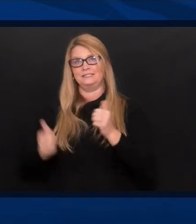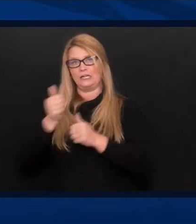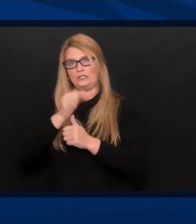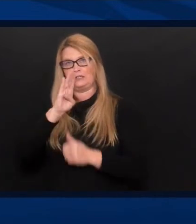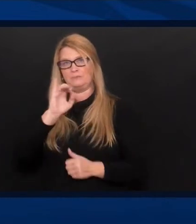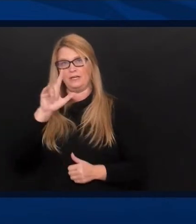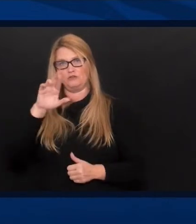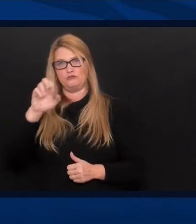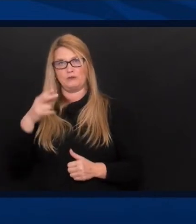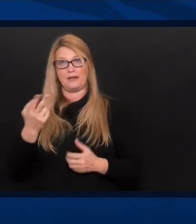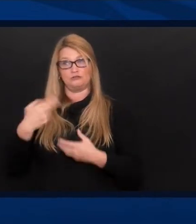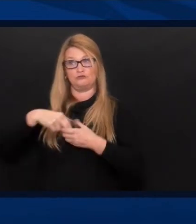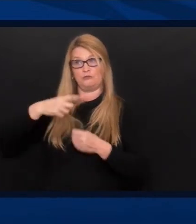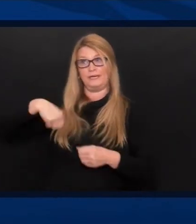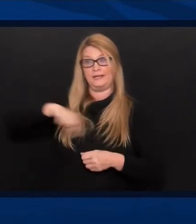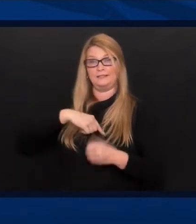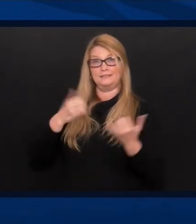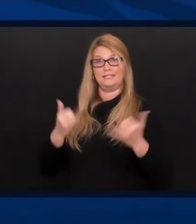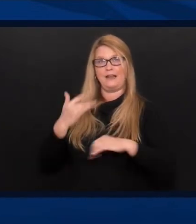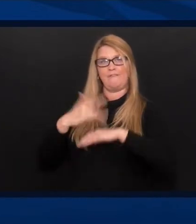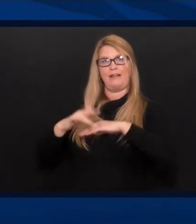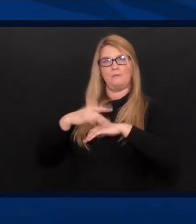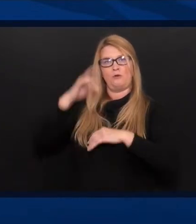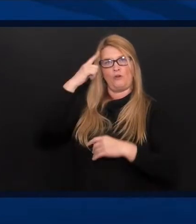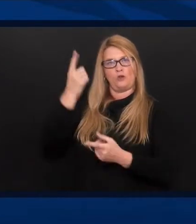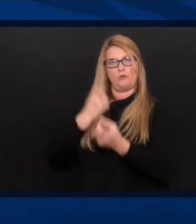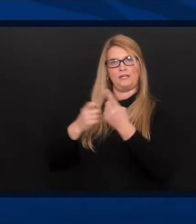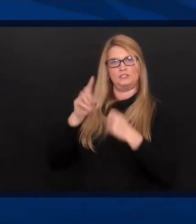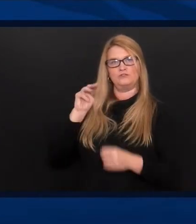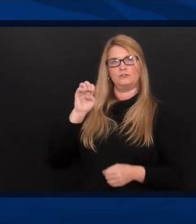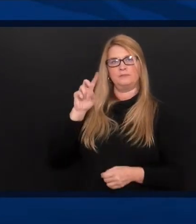DHHR are also joining us today and are available for questions. We'll now go to